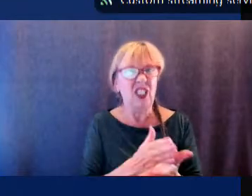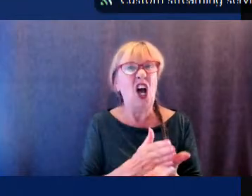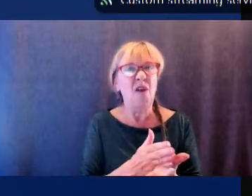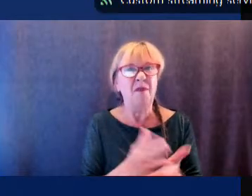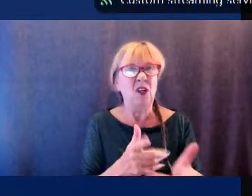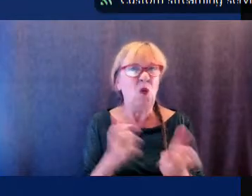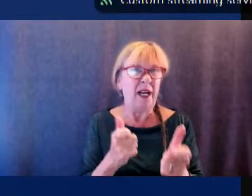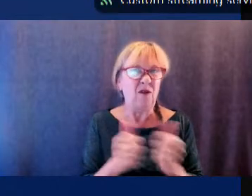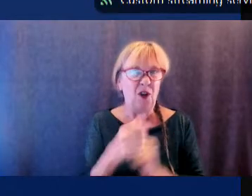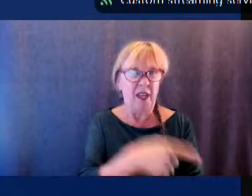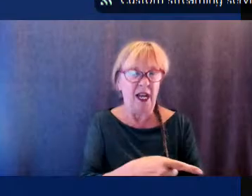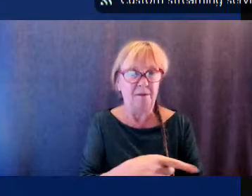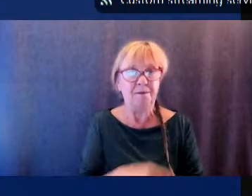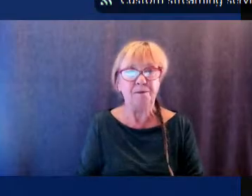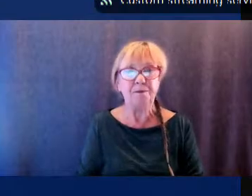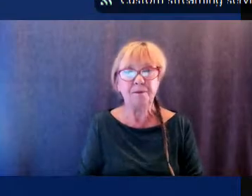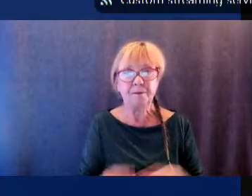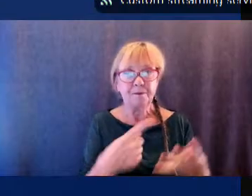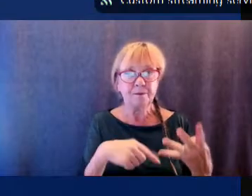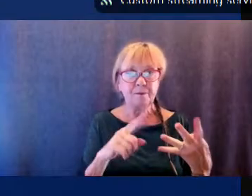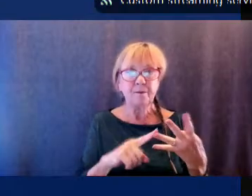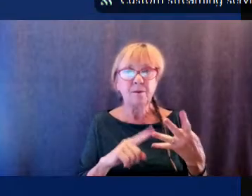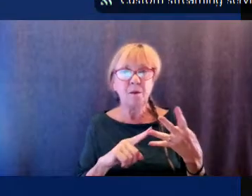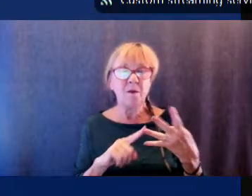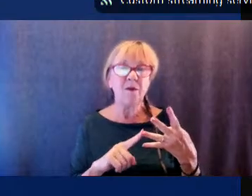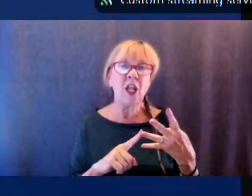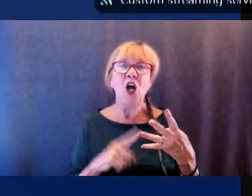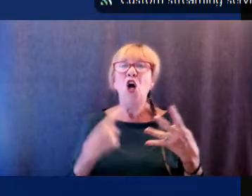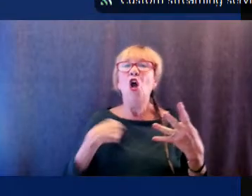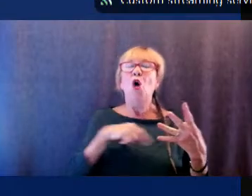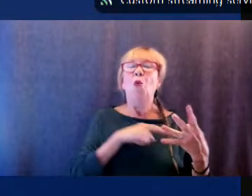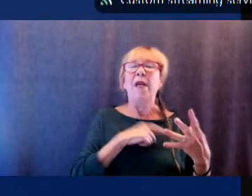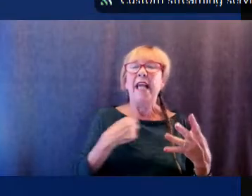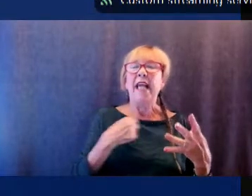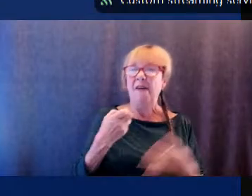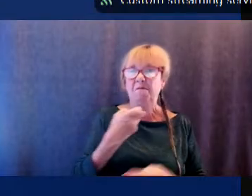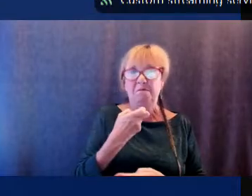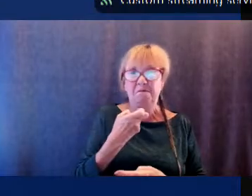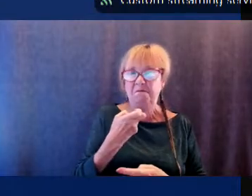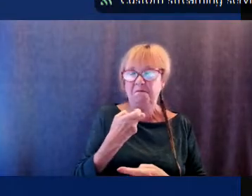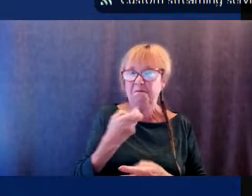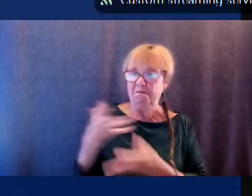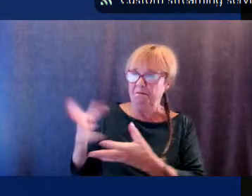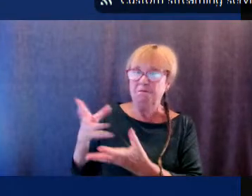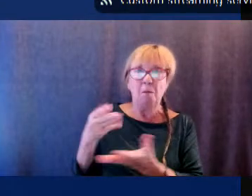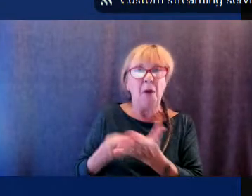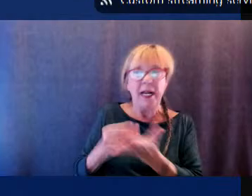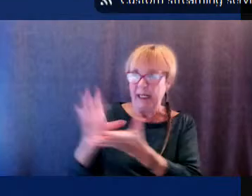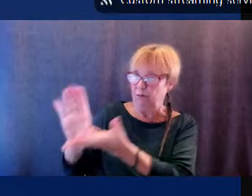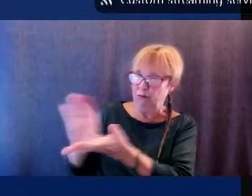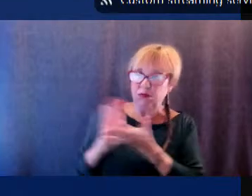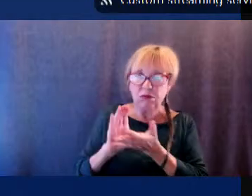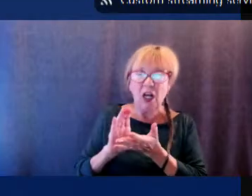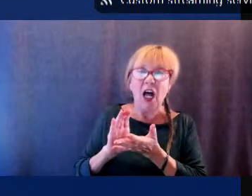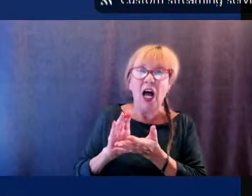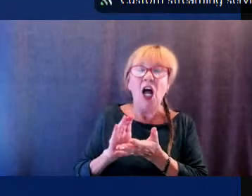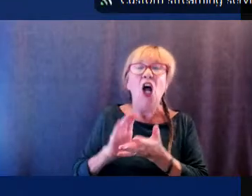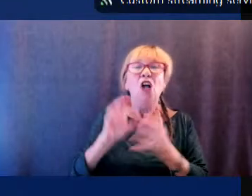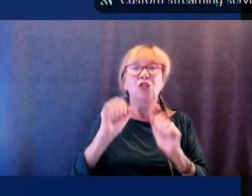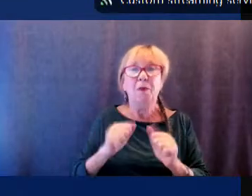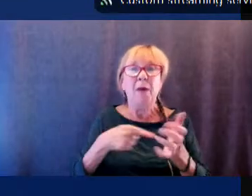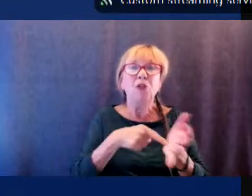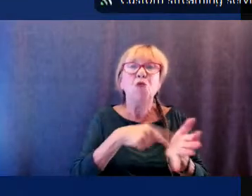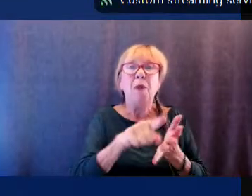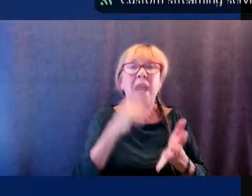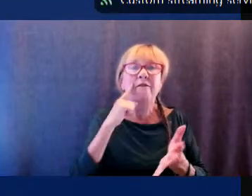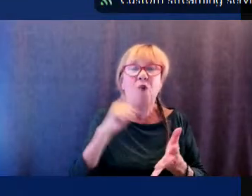The department has funded us with several $1 million to keep the overtime going. That should be able to almost double our staffing per